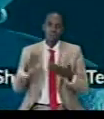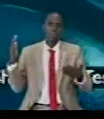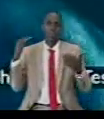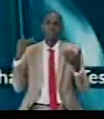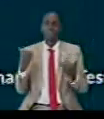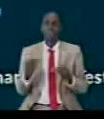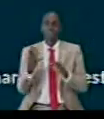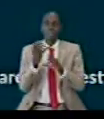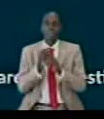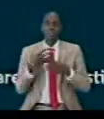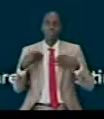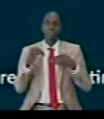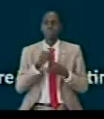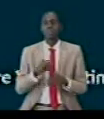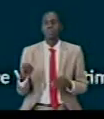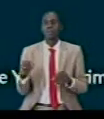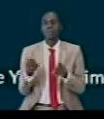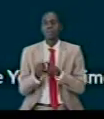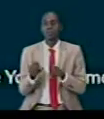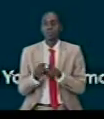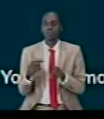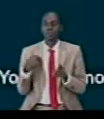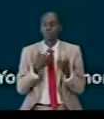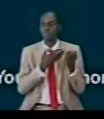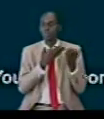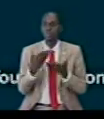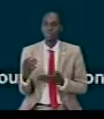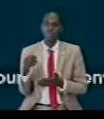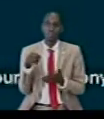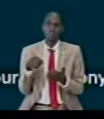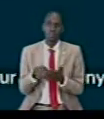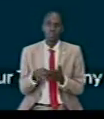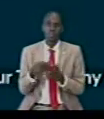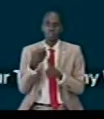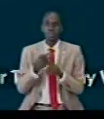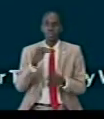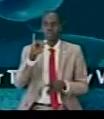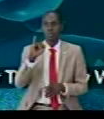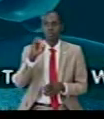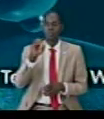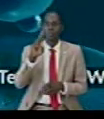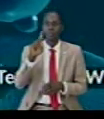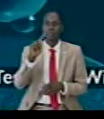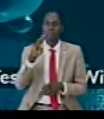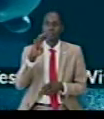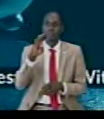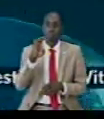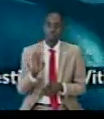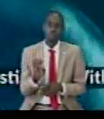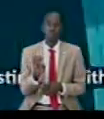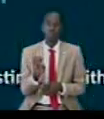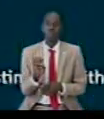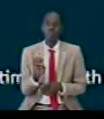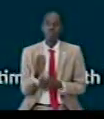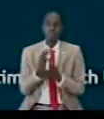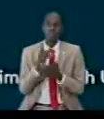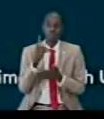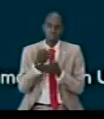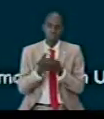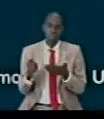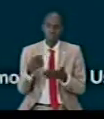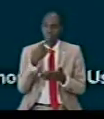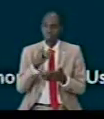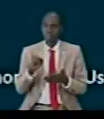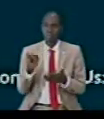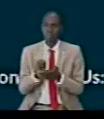healing. And also we bring this to you from YouTube as well. Yeah, Sio wrote, my daughter